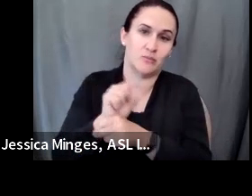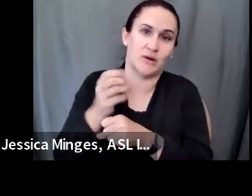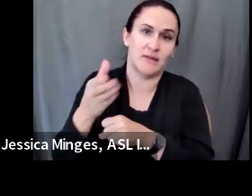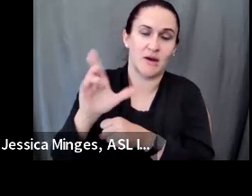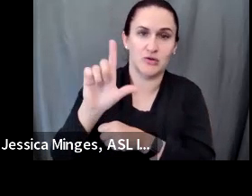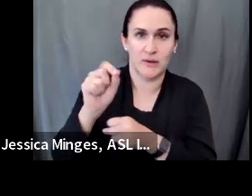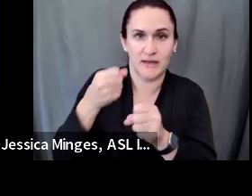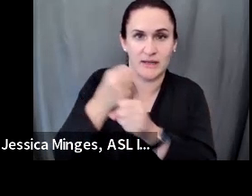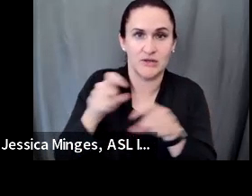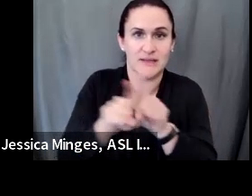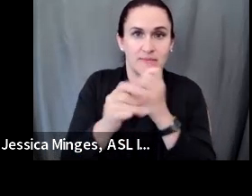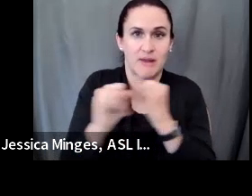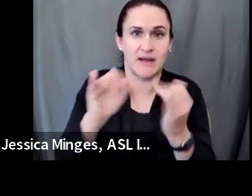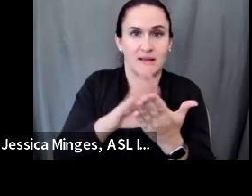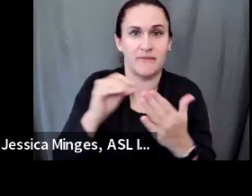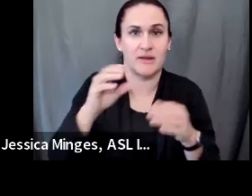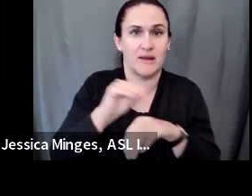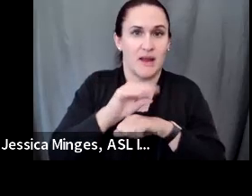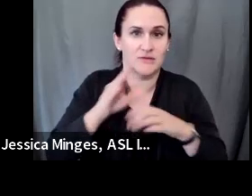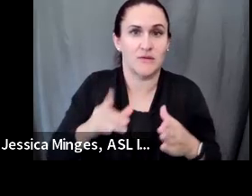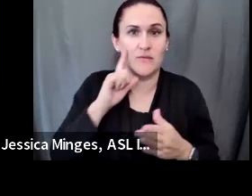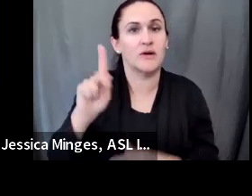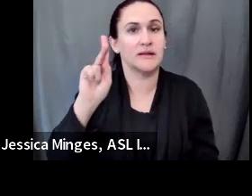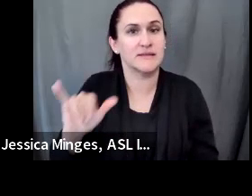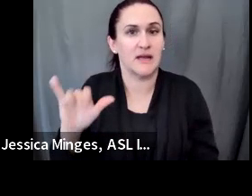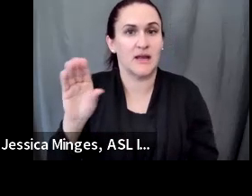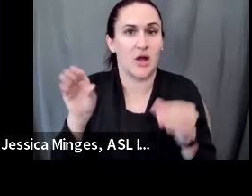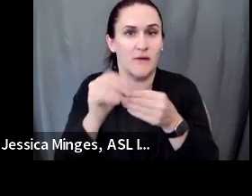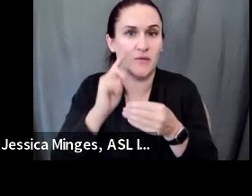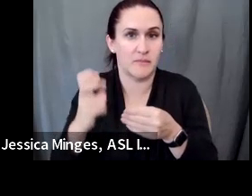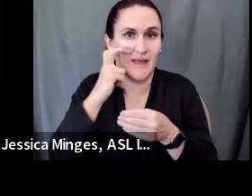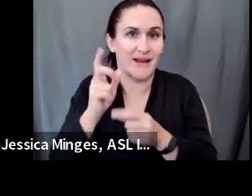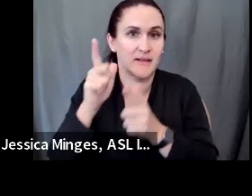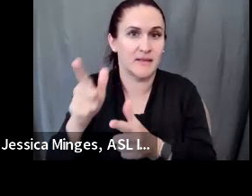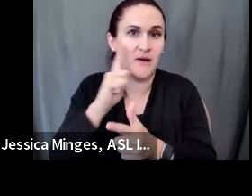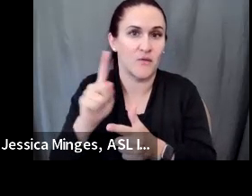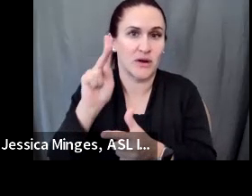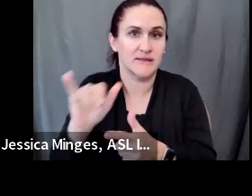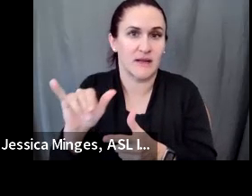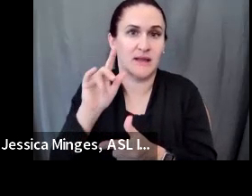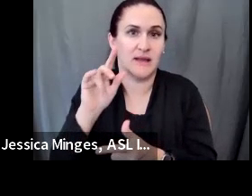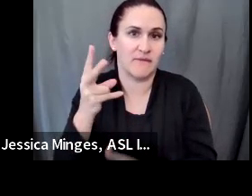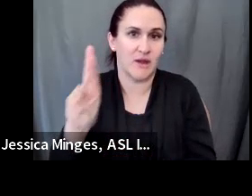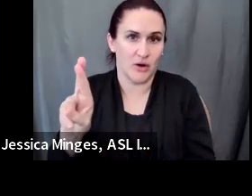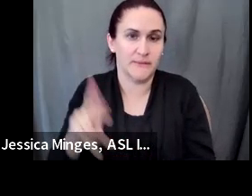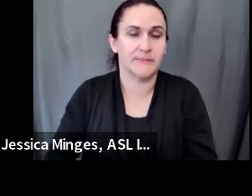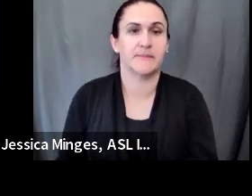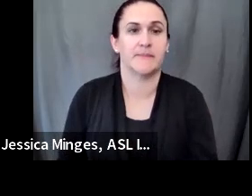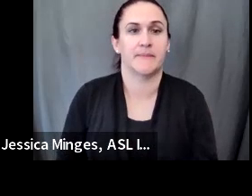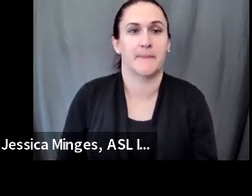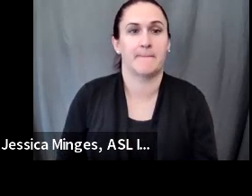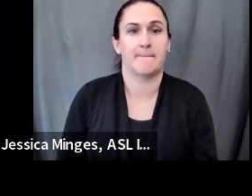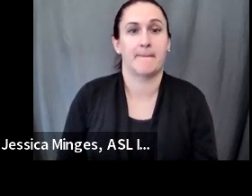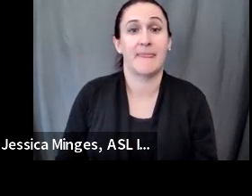living counselor with the Kentucky Office for the Blind and later with the Kentucky Office of Vocational Rehabilitation. In